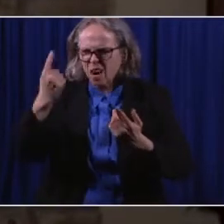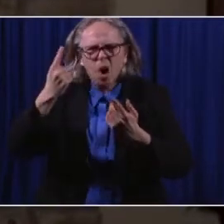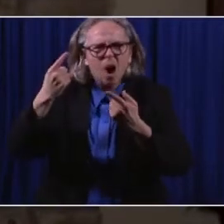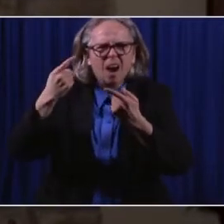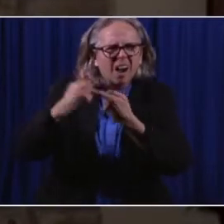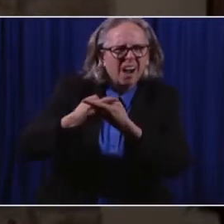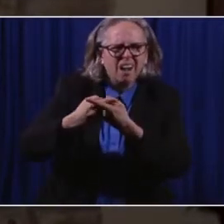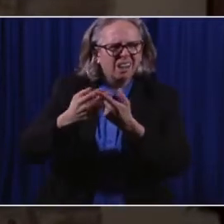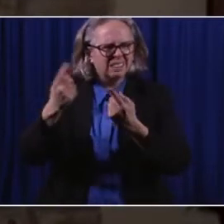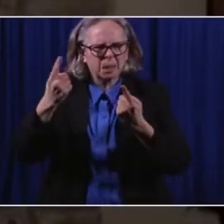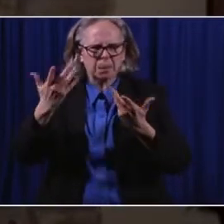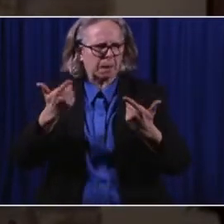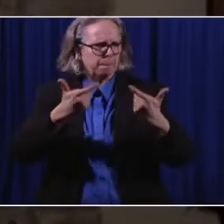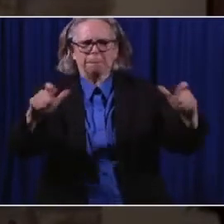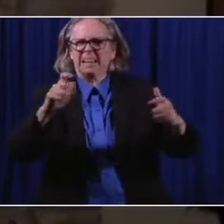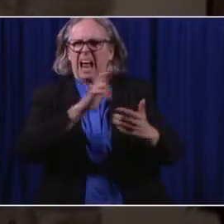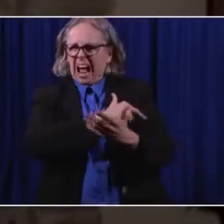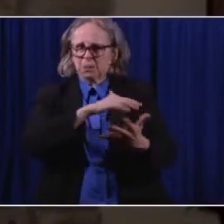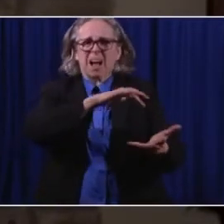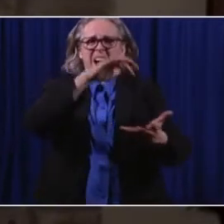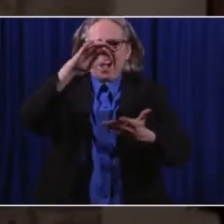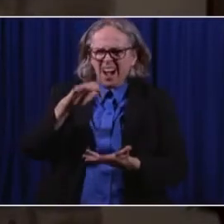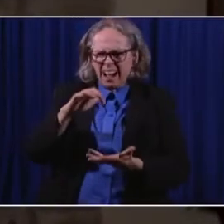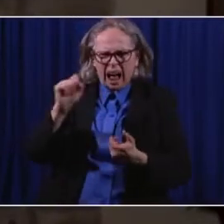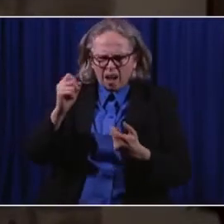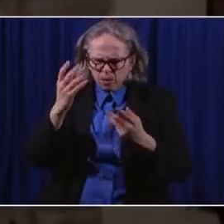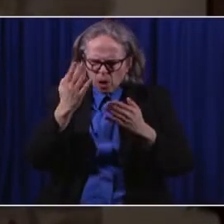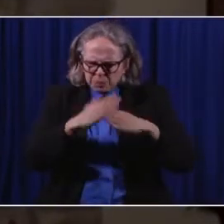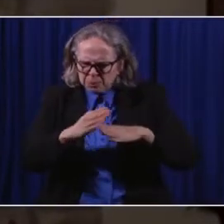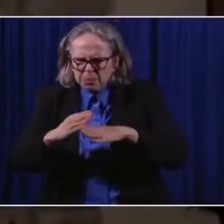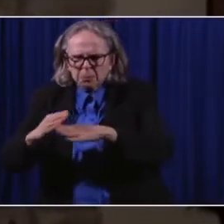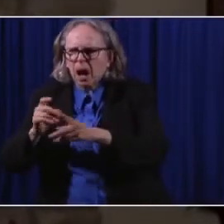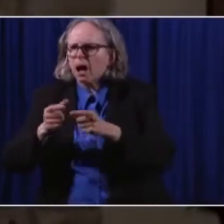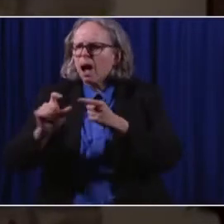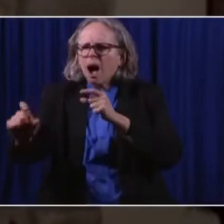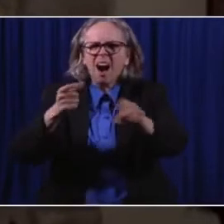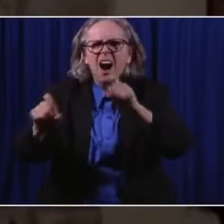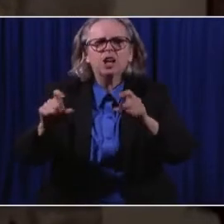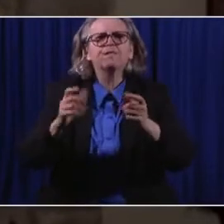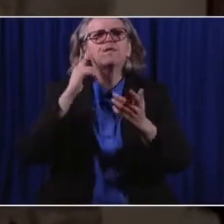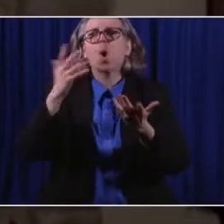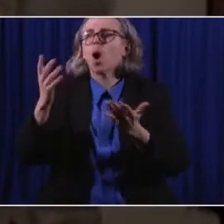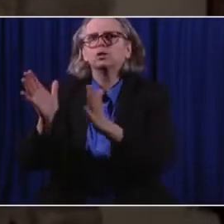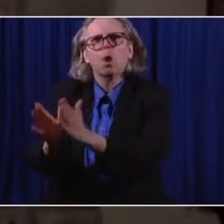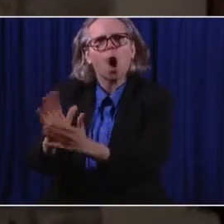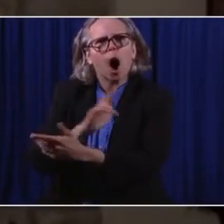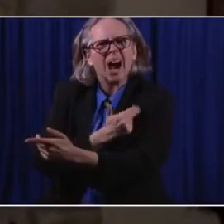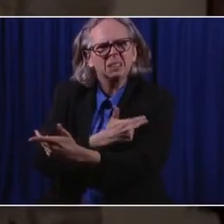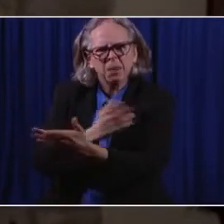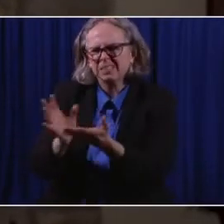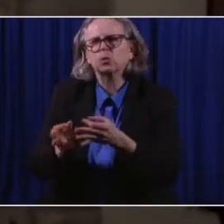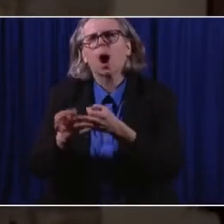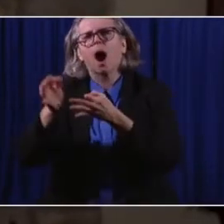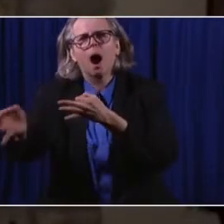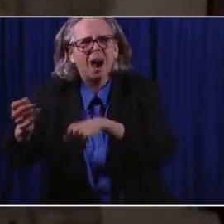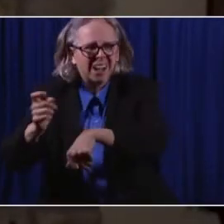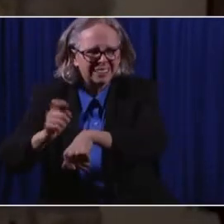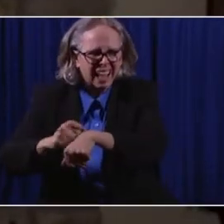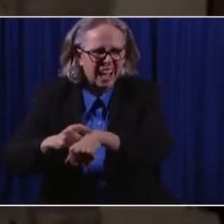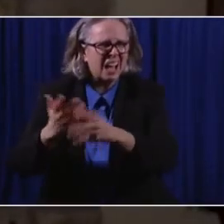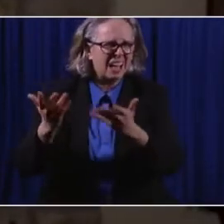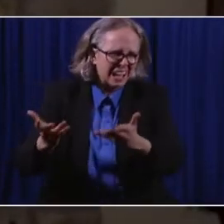there's maybe some delay there. We also know that some of the bigger hospitals will get a chunk of it at one time, and it's going to be